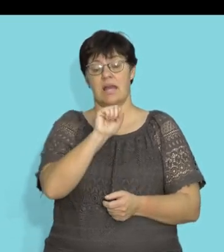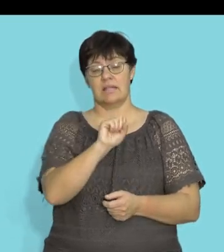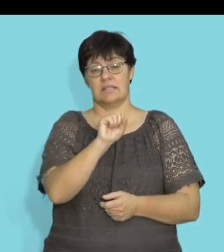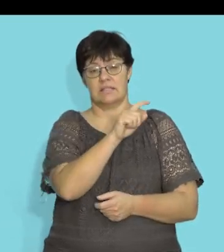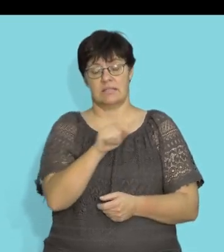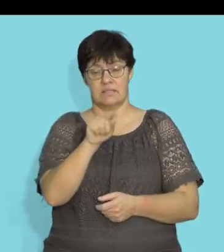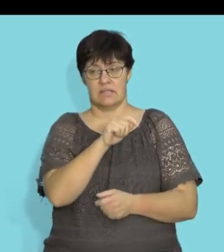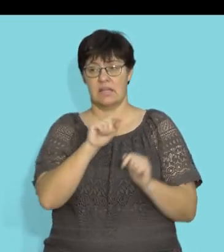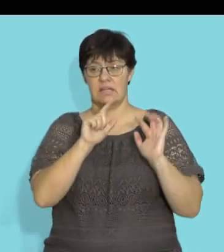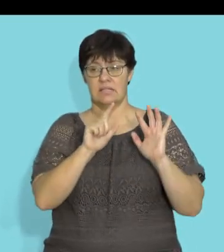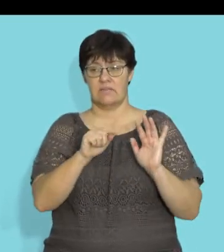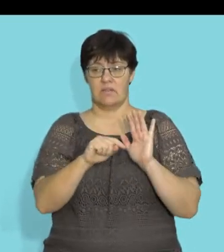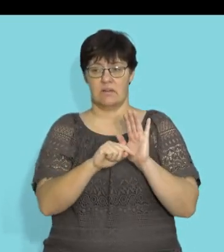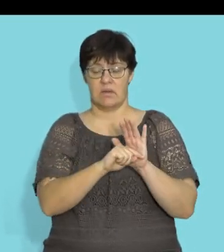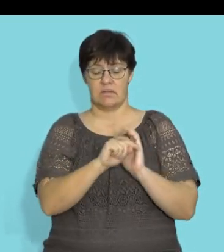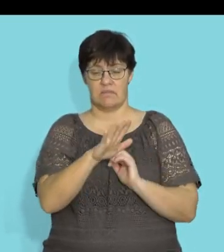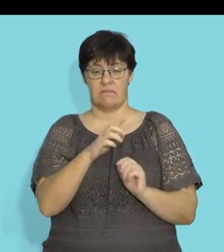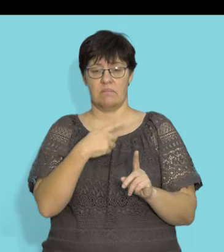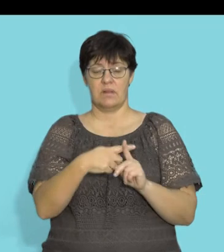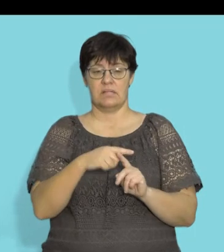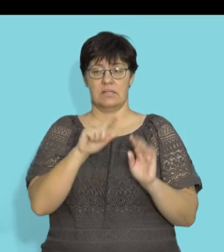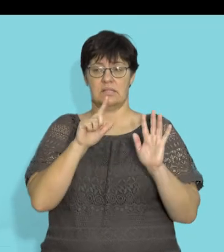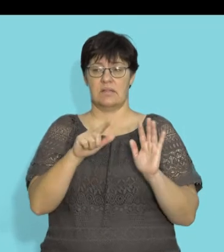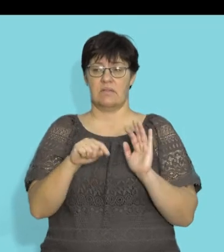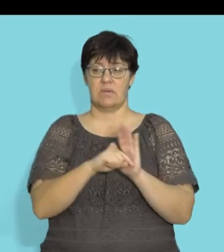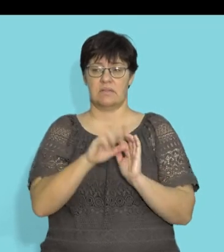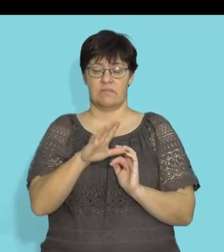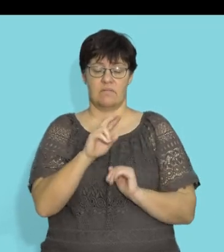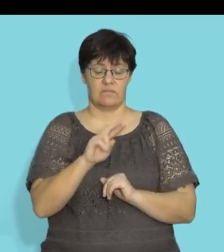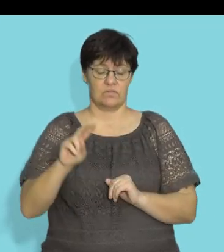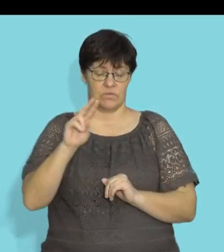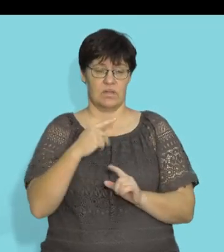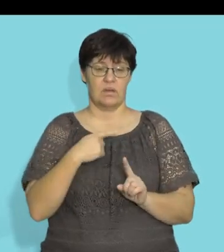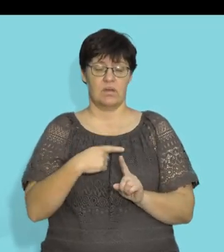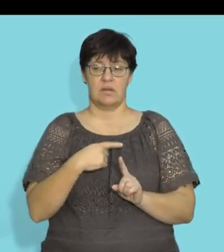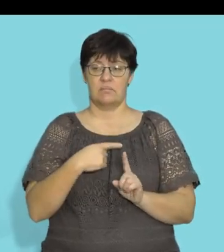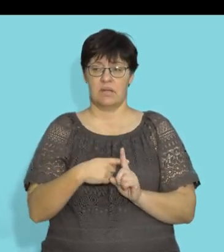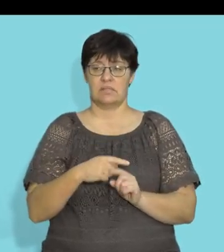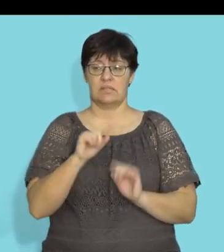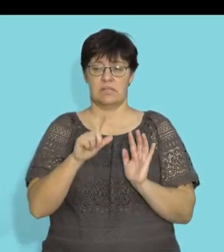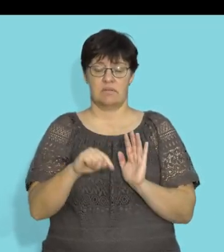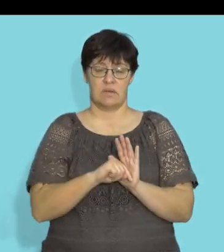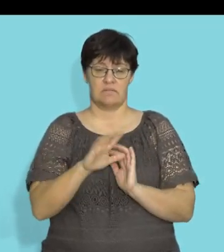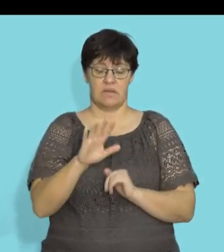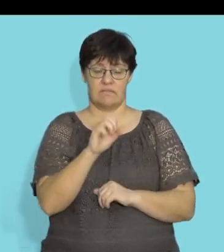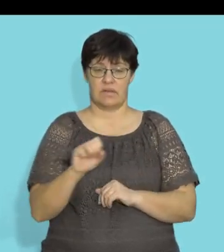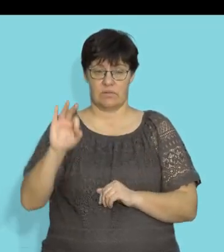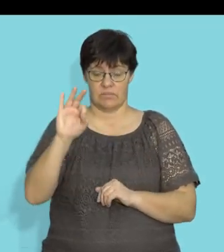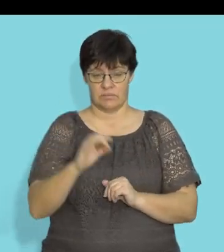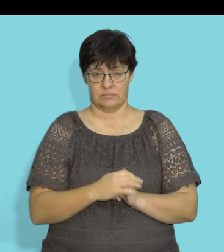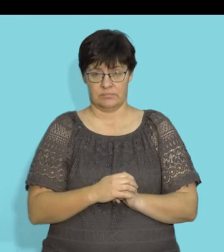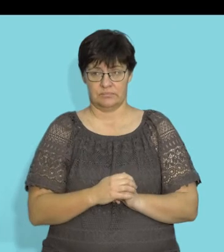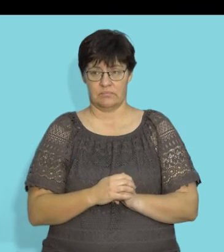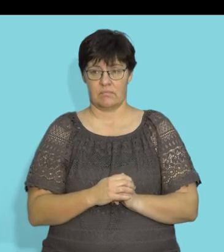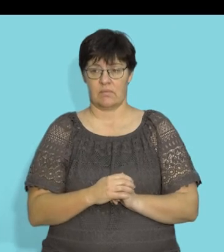7 minus 5 plus 7 minus 5 squared plus 7 minus 5 cubed. So what